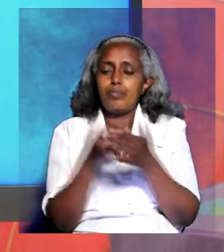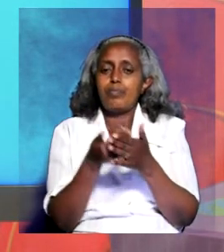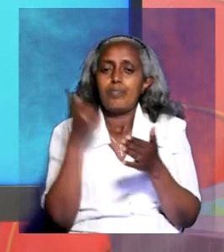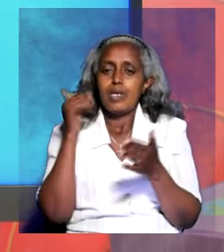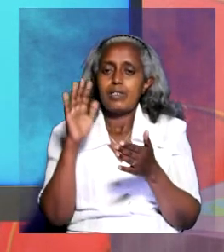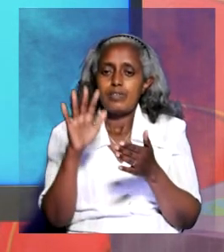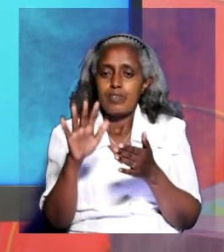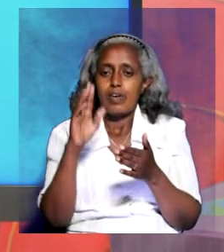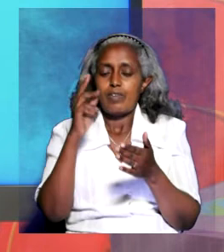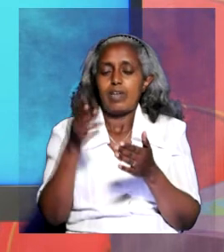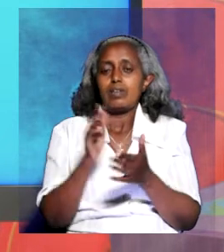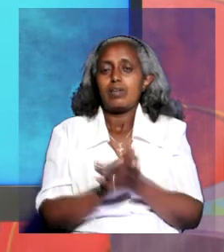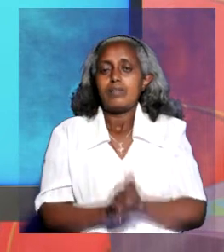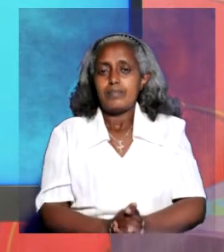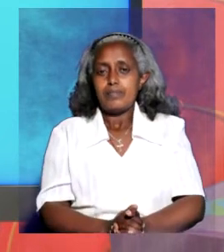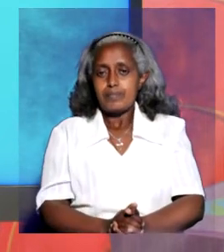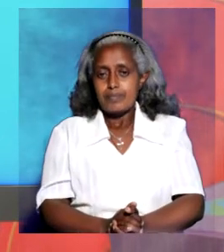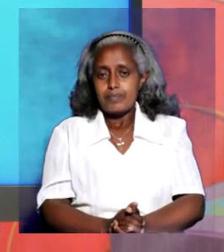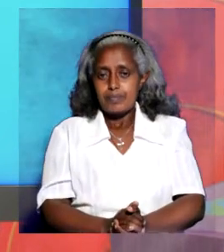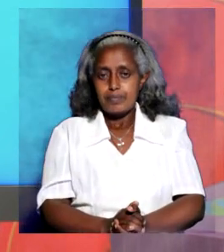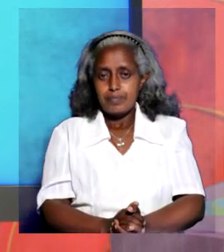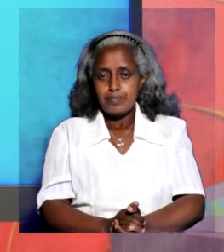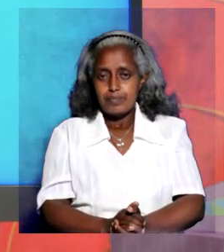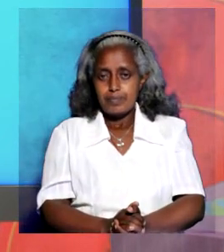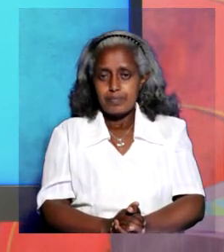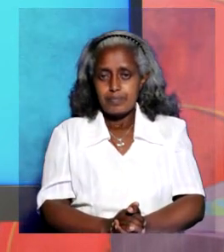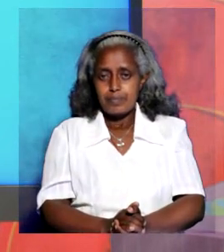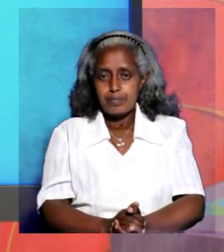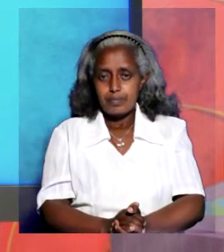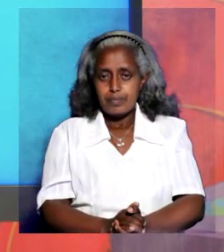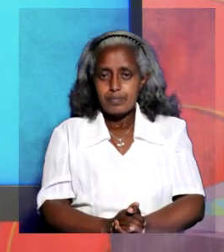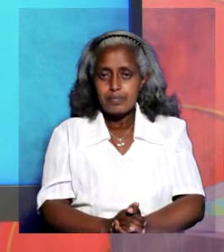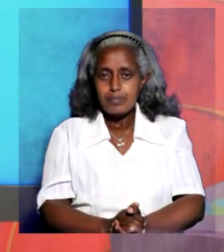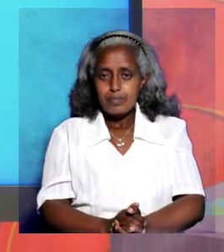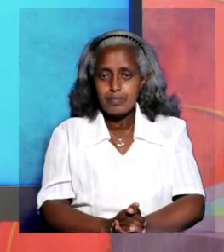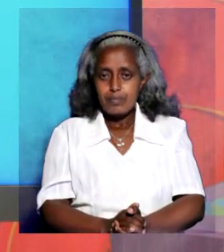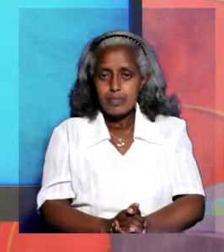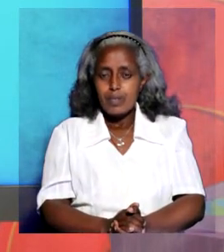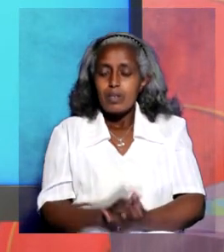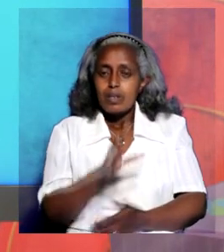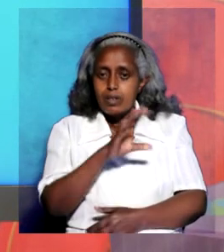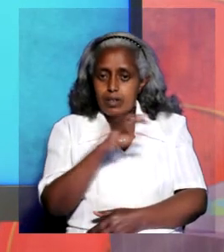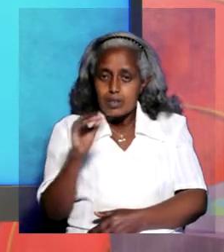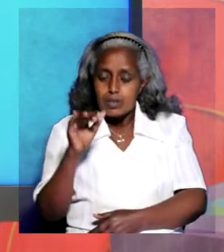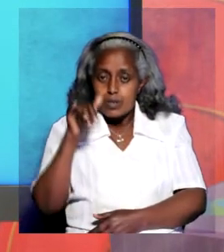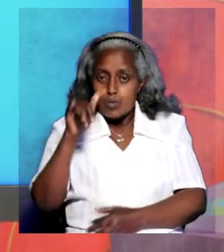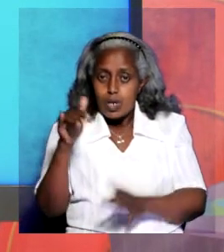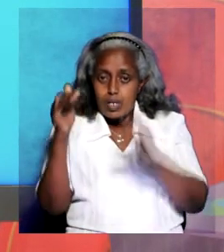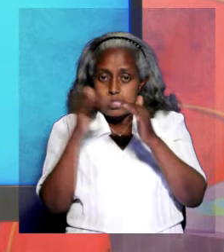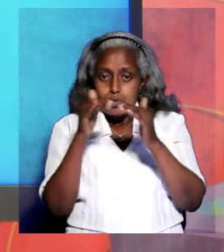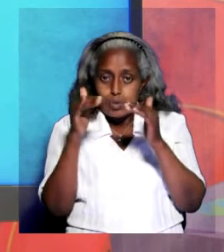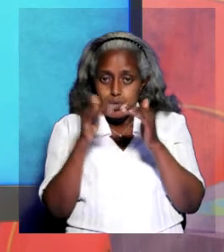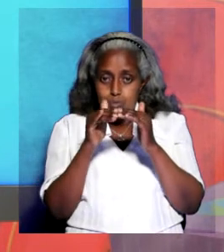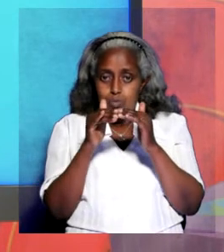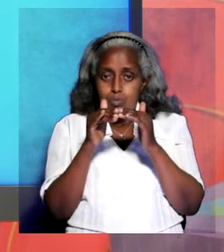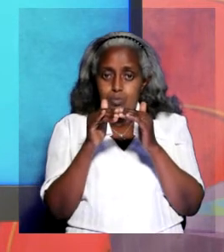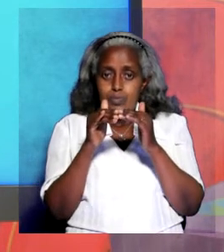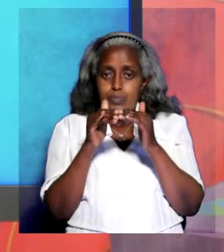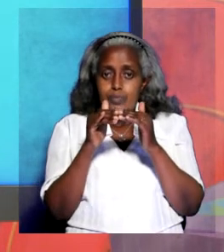minus 5 lambda. And y is equal to